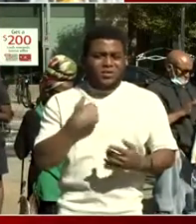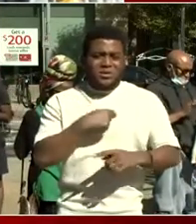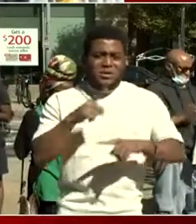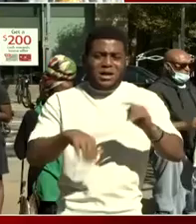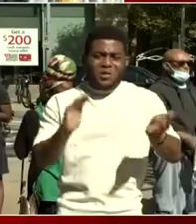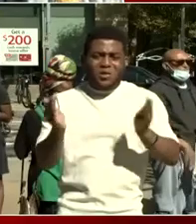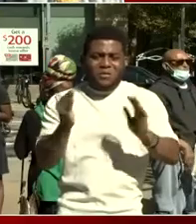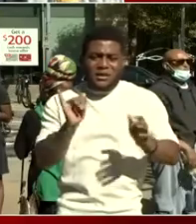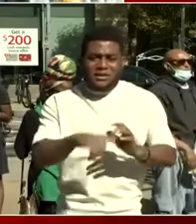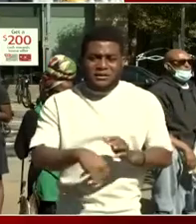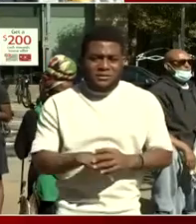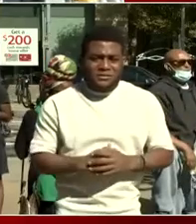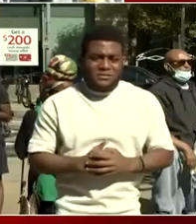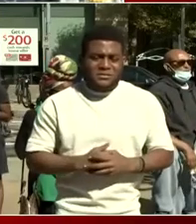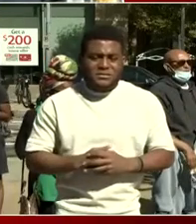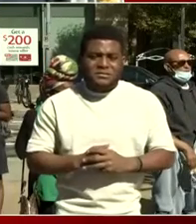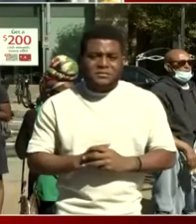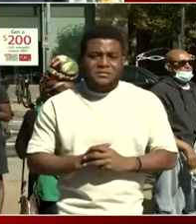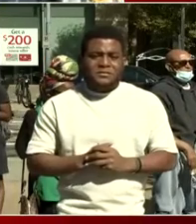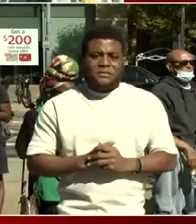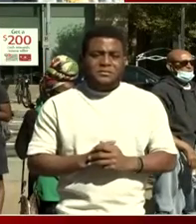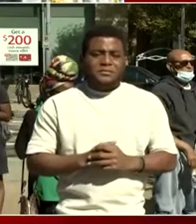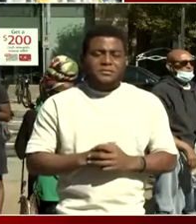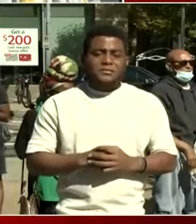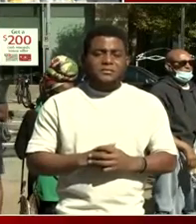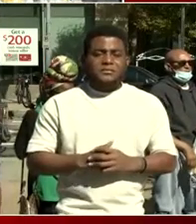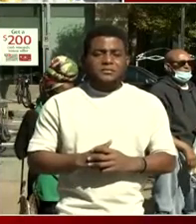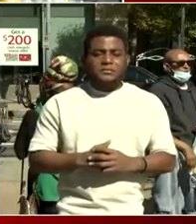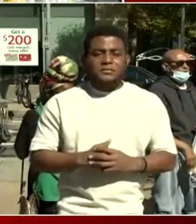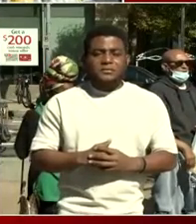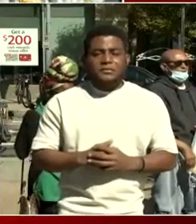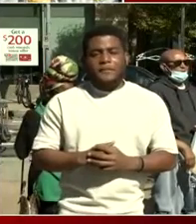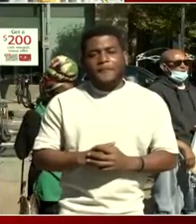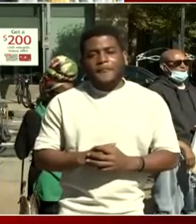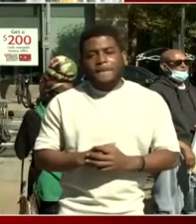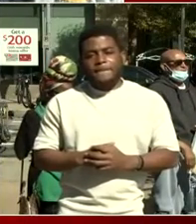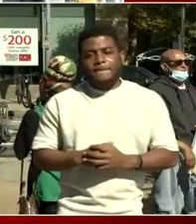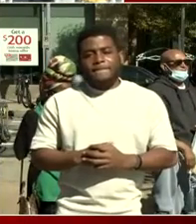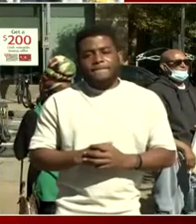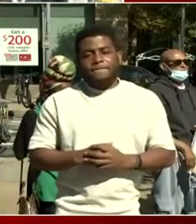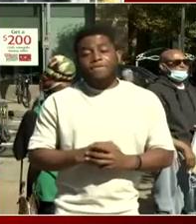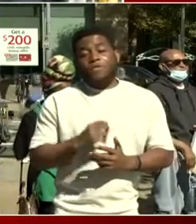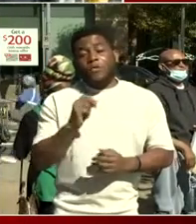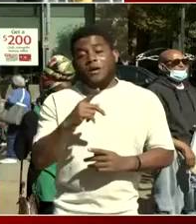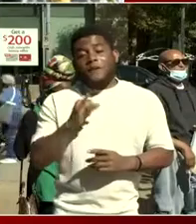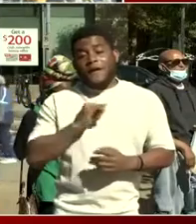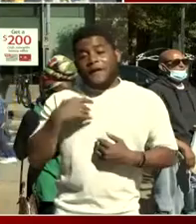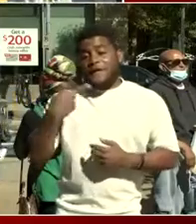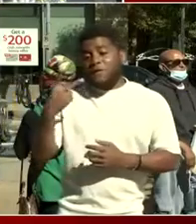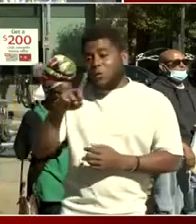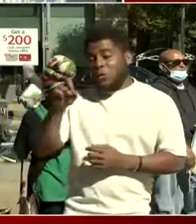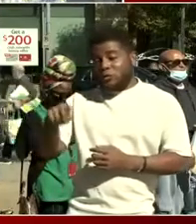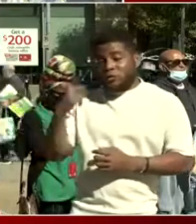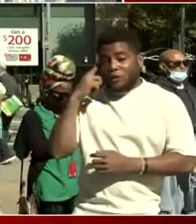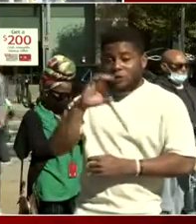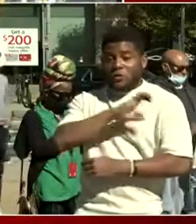Yes. I have two questions. Can you hear me? Yes. I have two questions for Chief Conte.